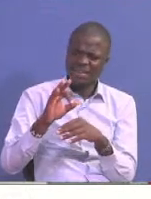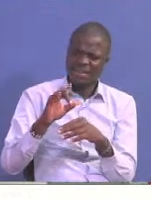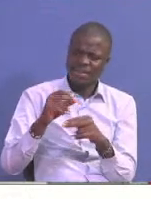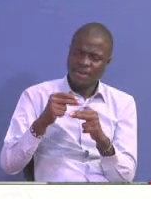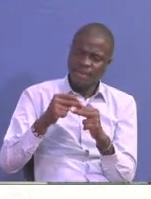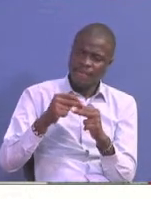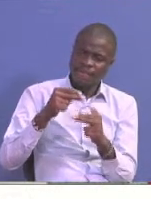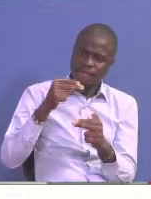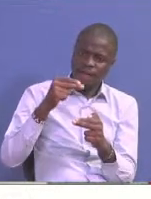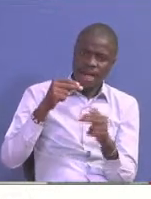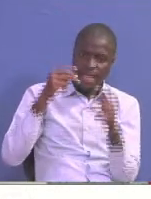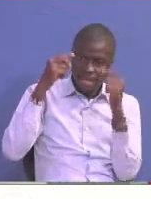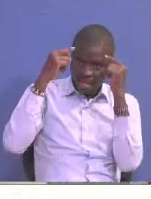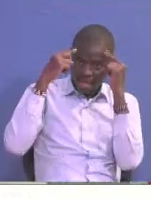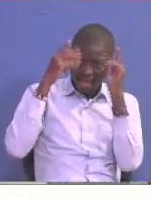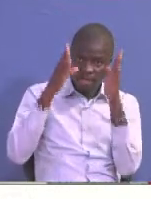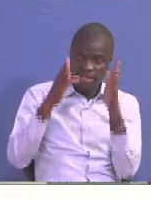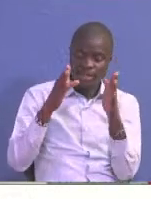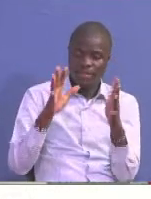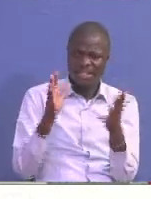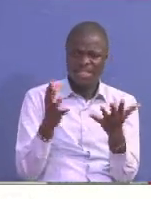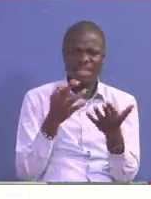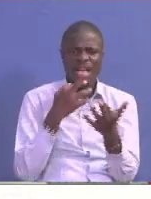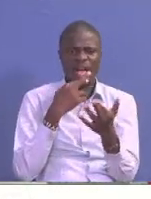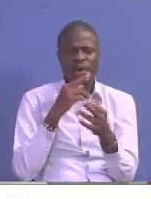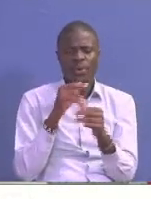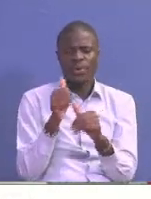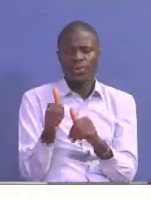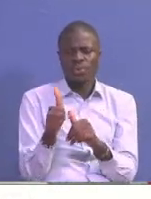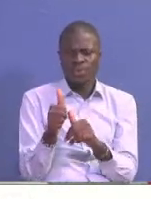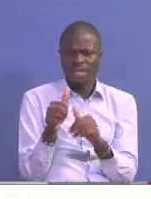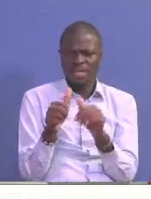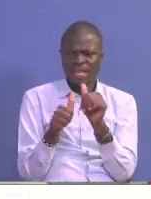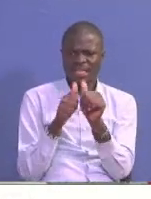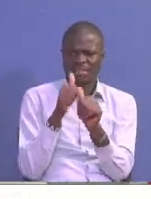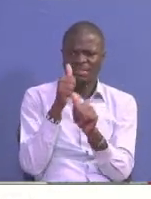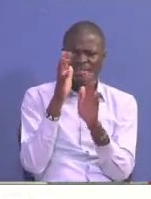high achievers? How are we looked